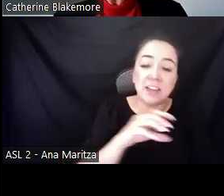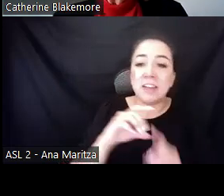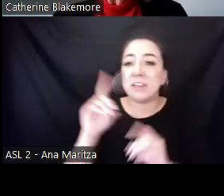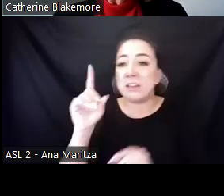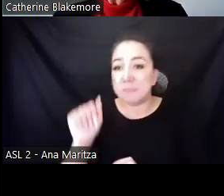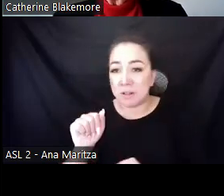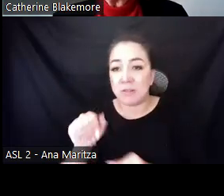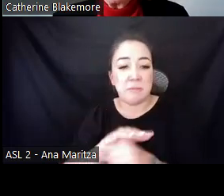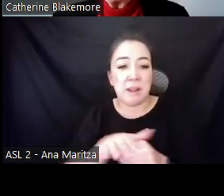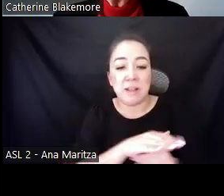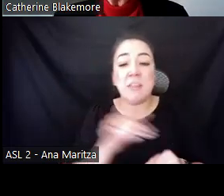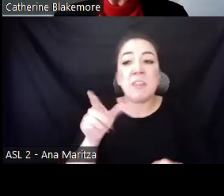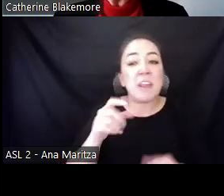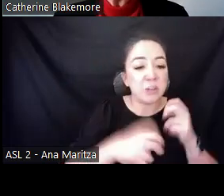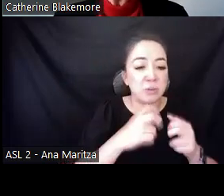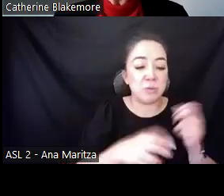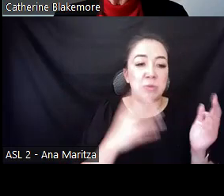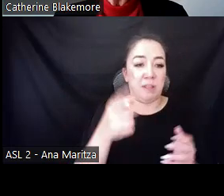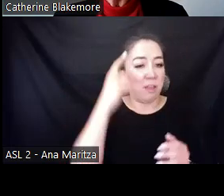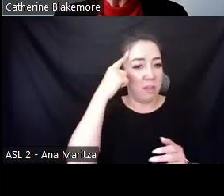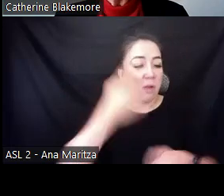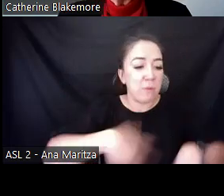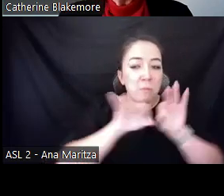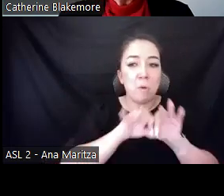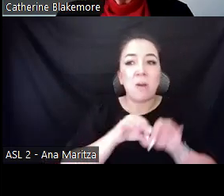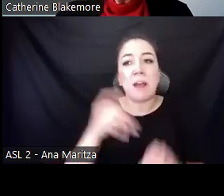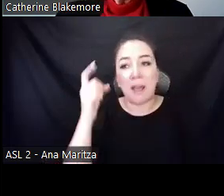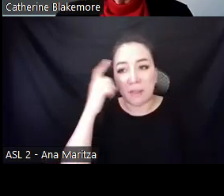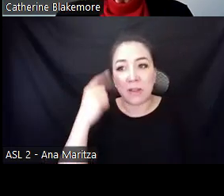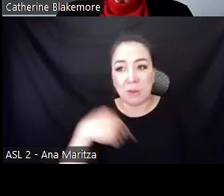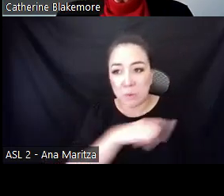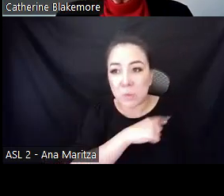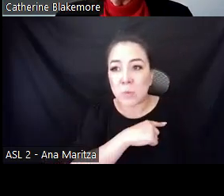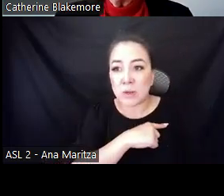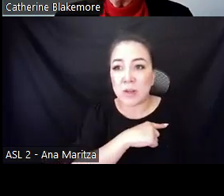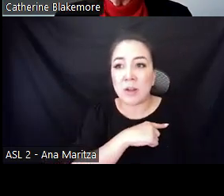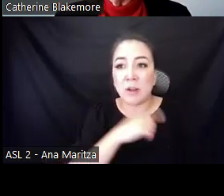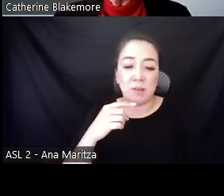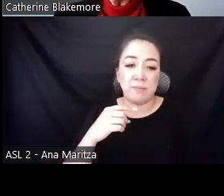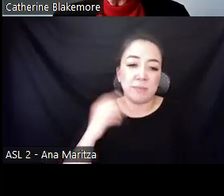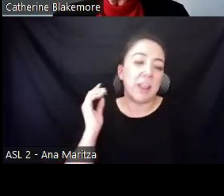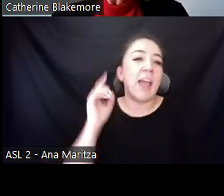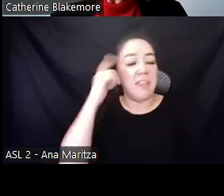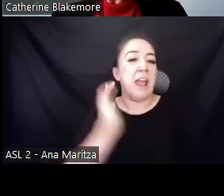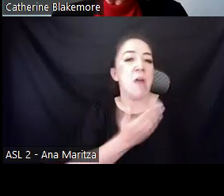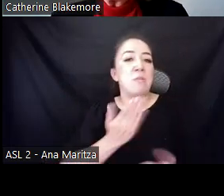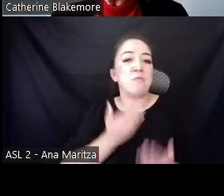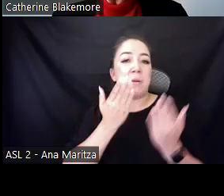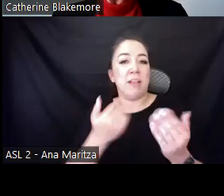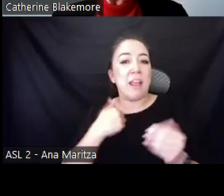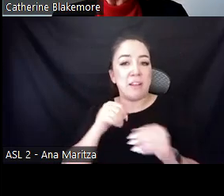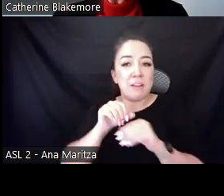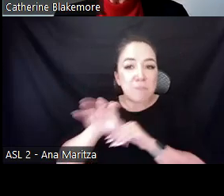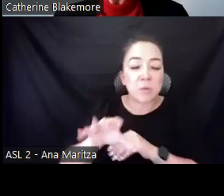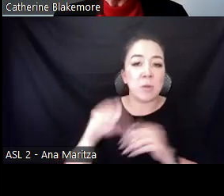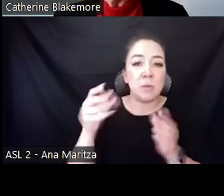that they thought were important. And I think our recommendations had influence on what the